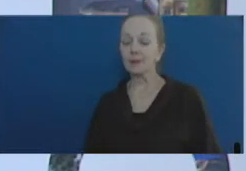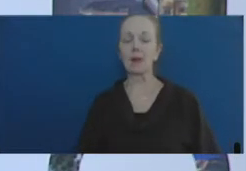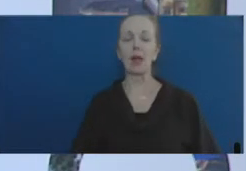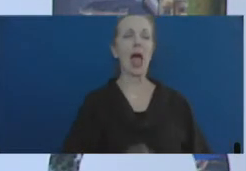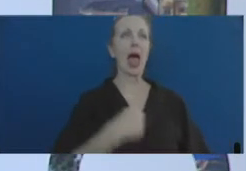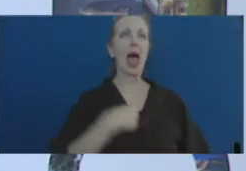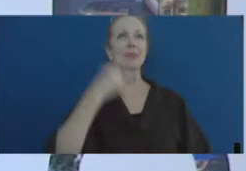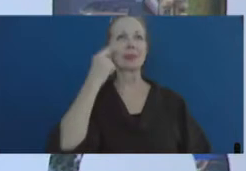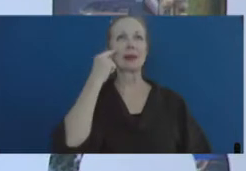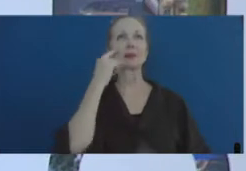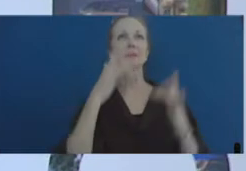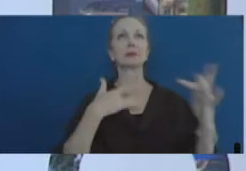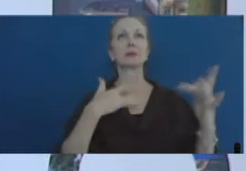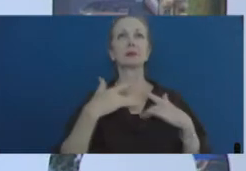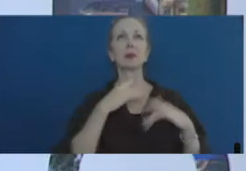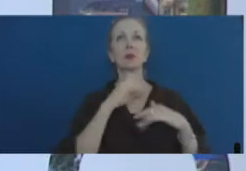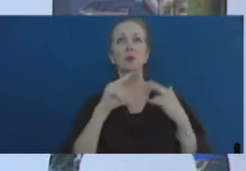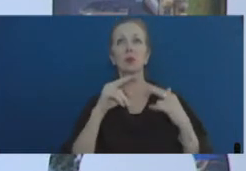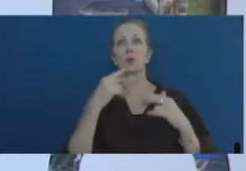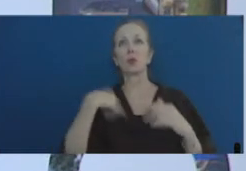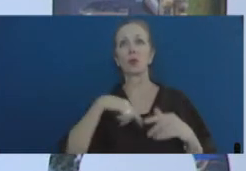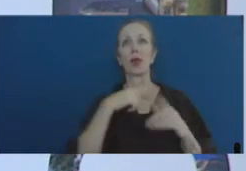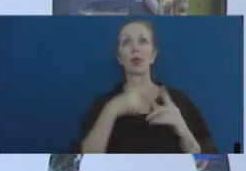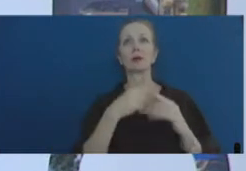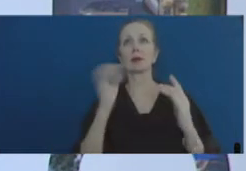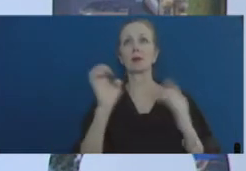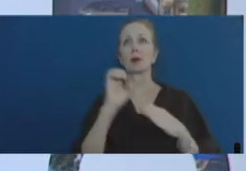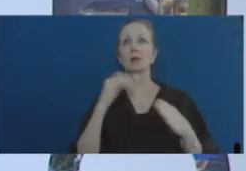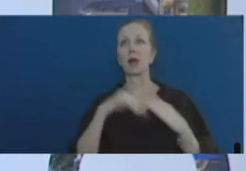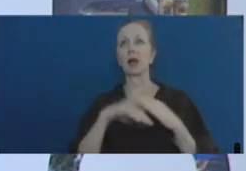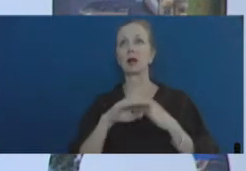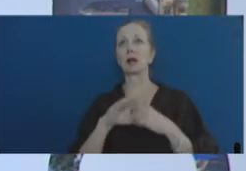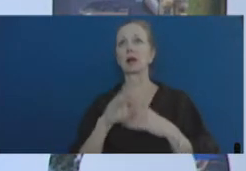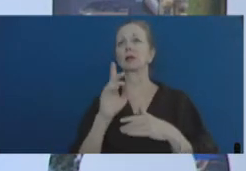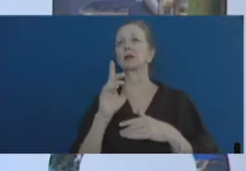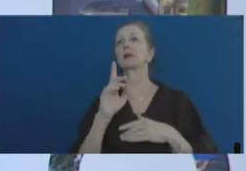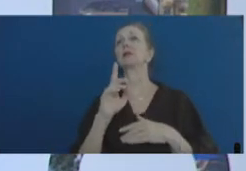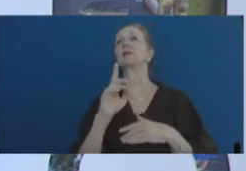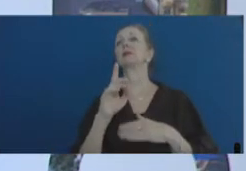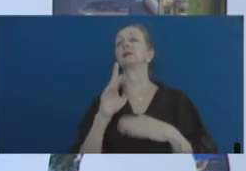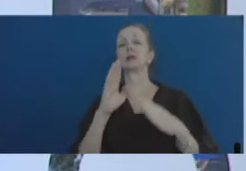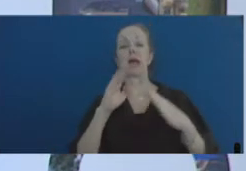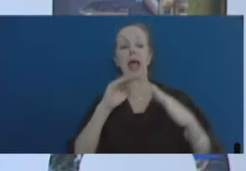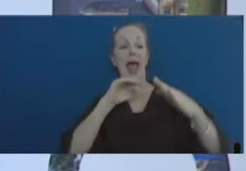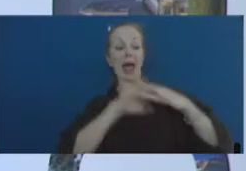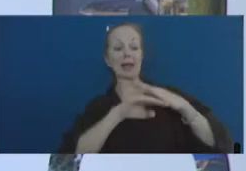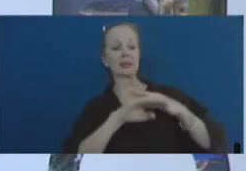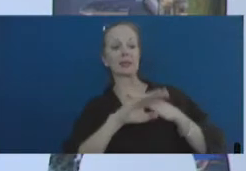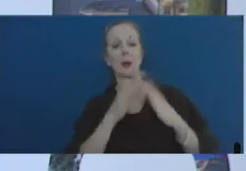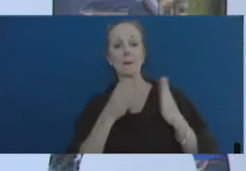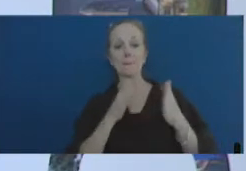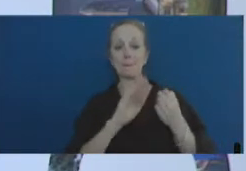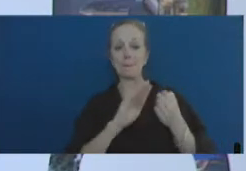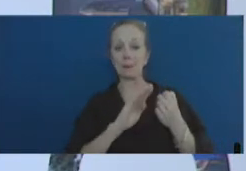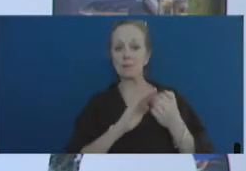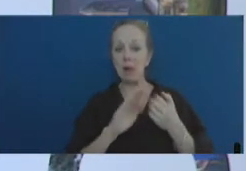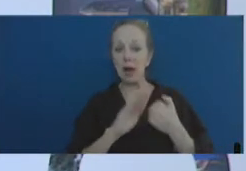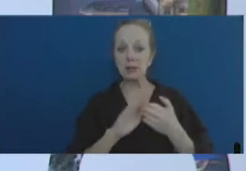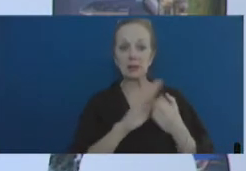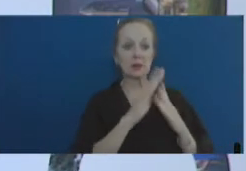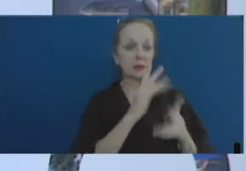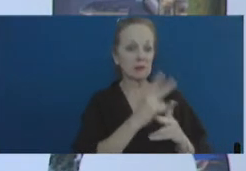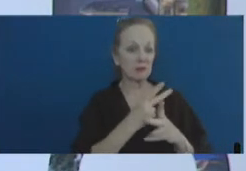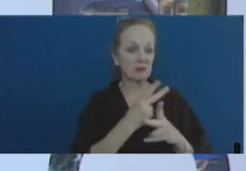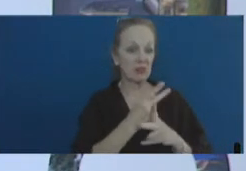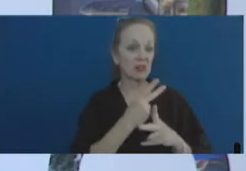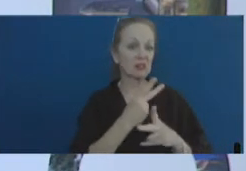have for things like emergency access and maintenance of streets and things that I think are really critical